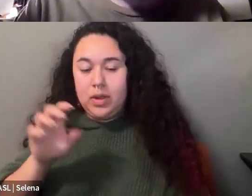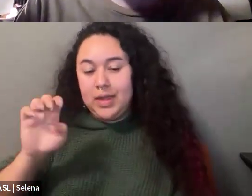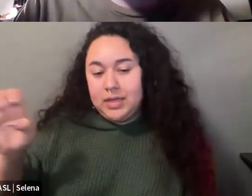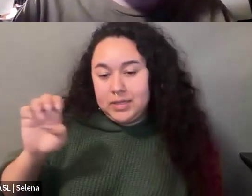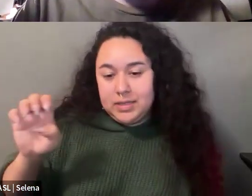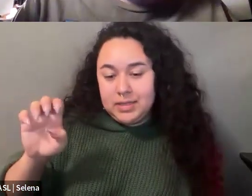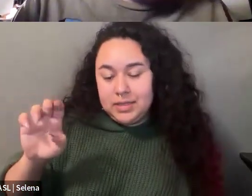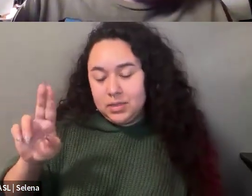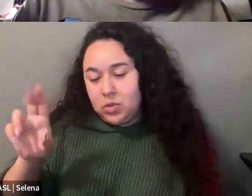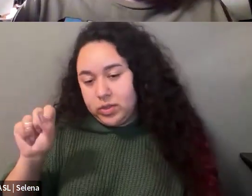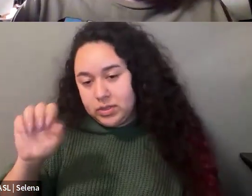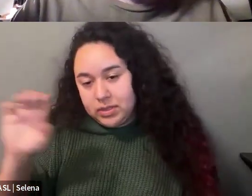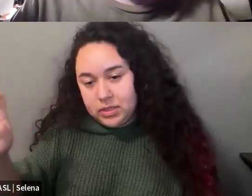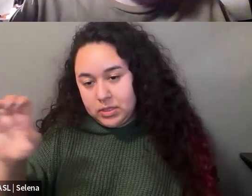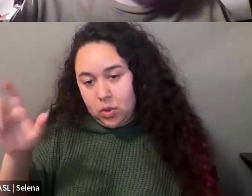eastern United States.